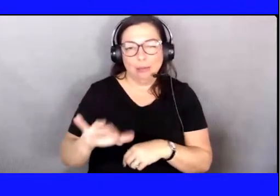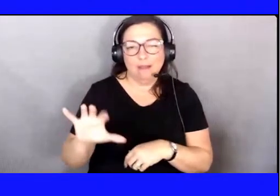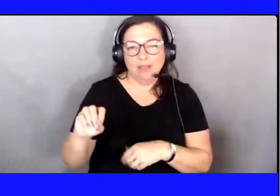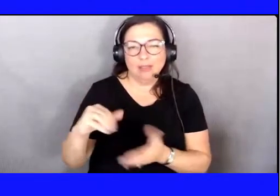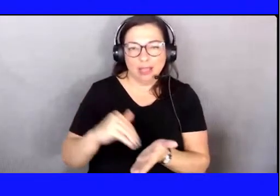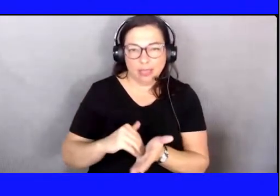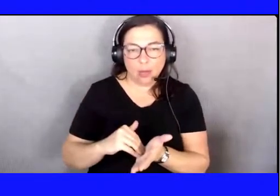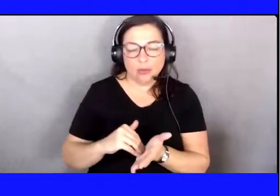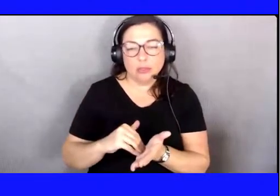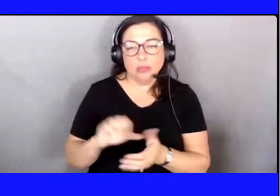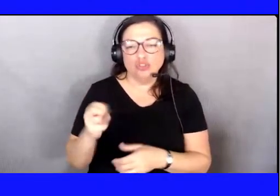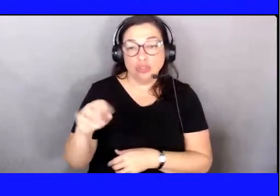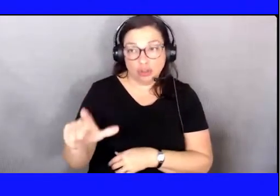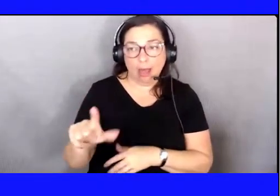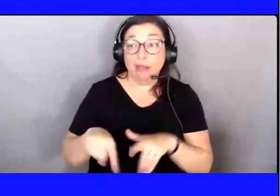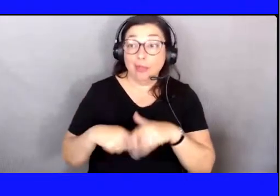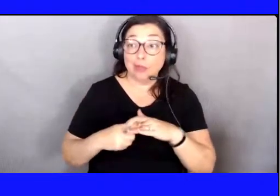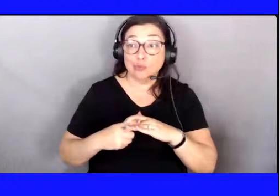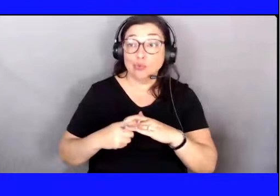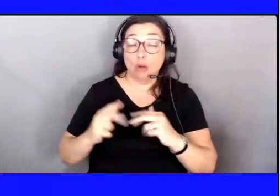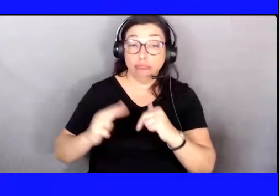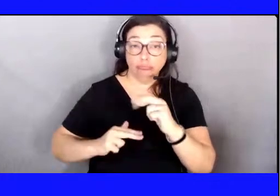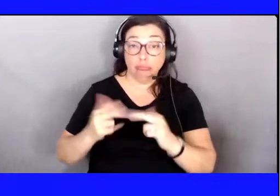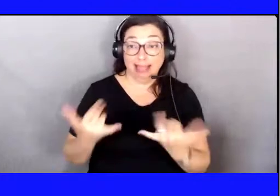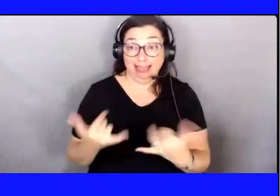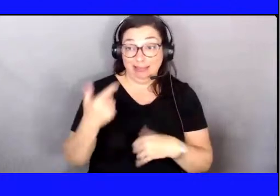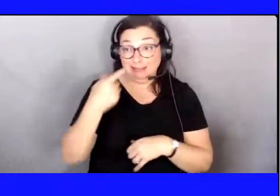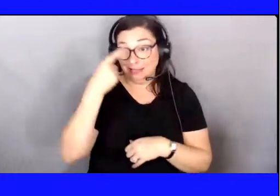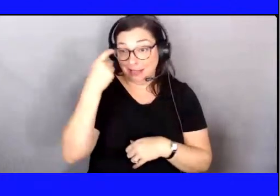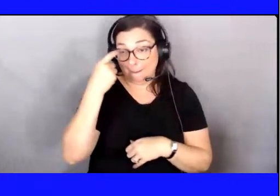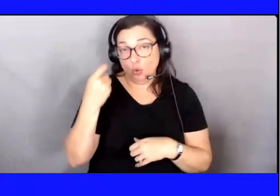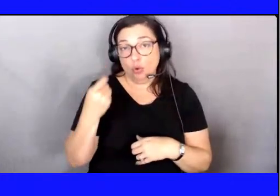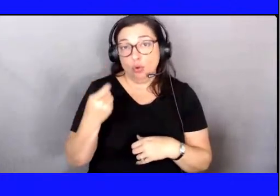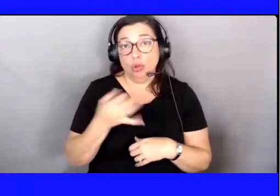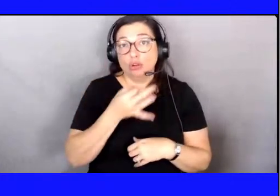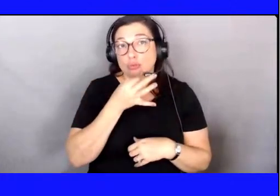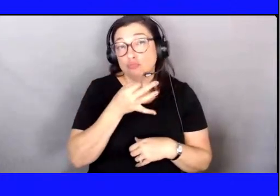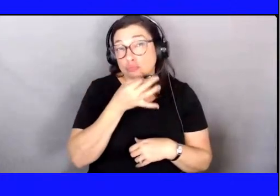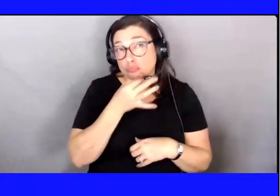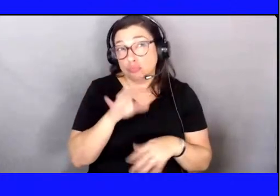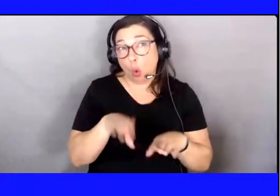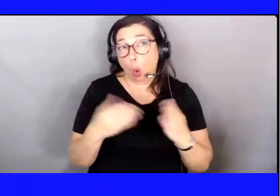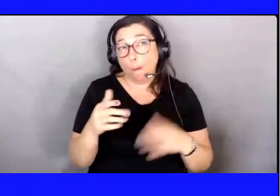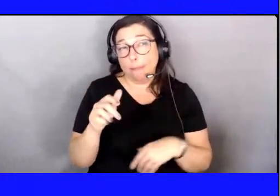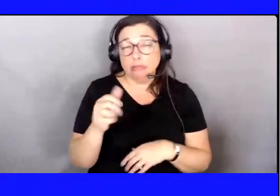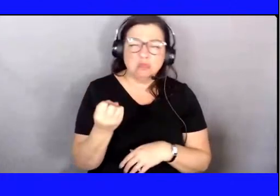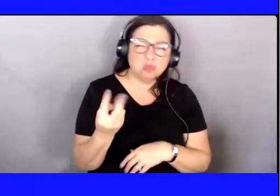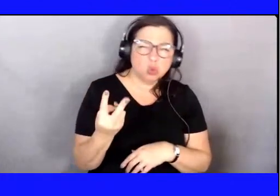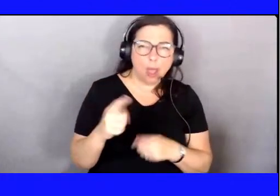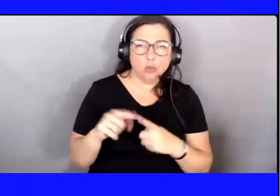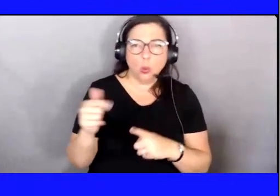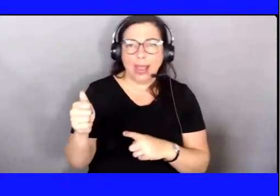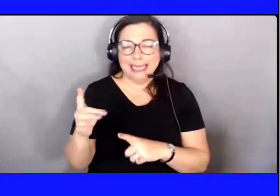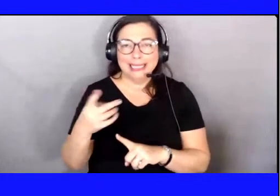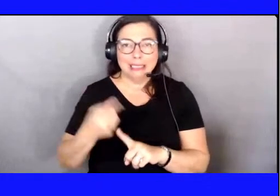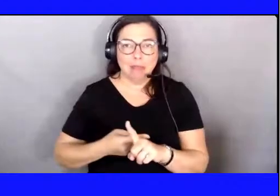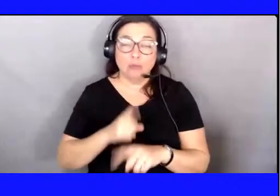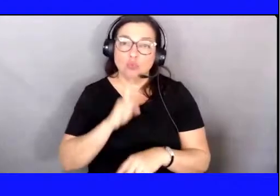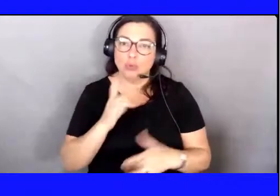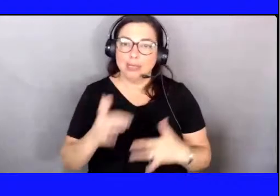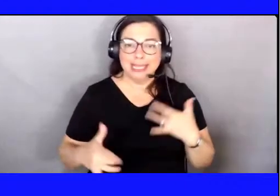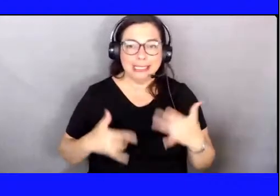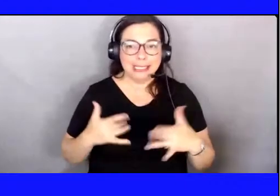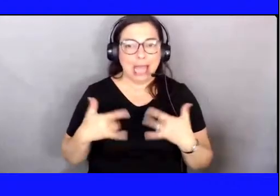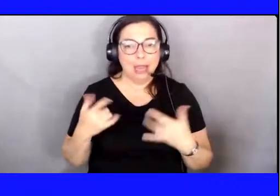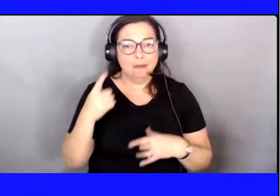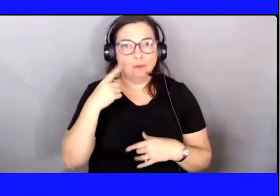foot shell, and they have begun construction this summer and look to be open in the next 12 to 18 months. We're incredibly excited to have them